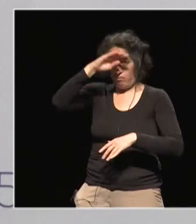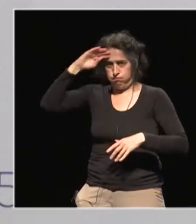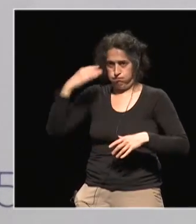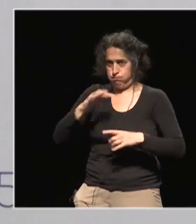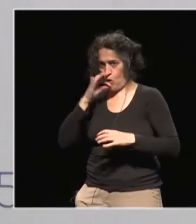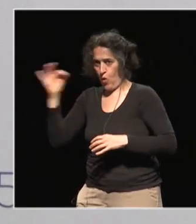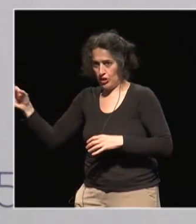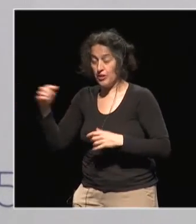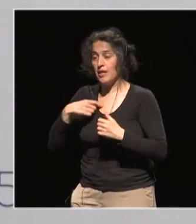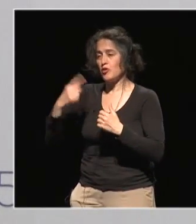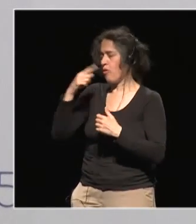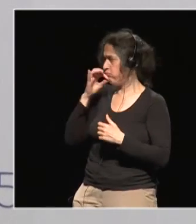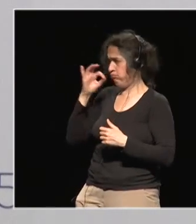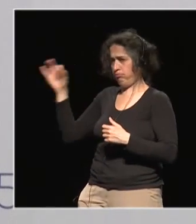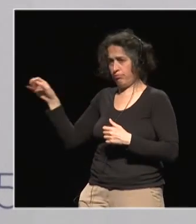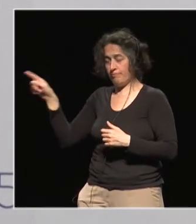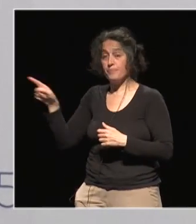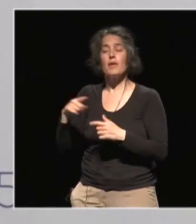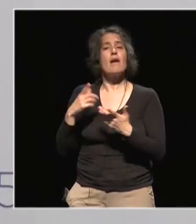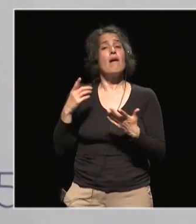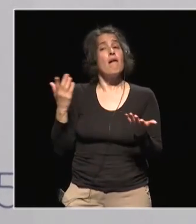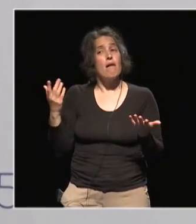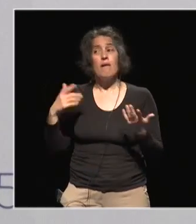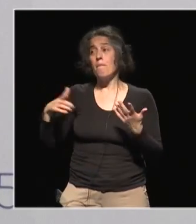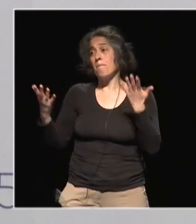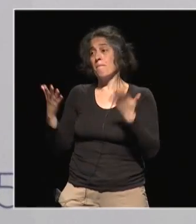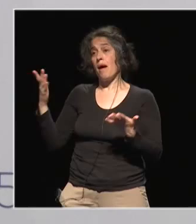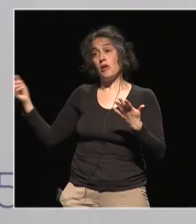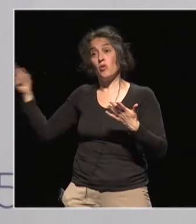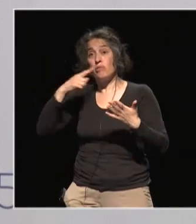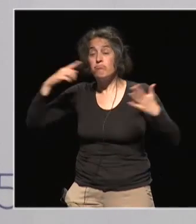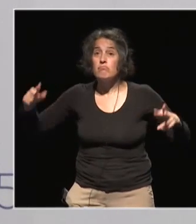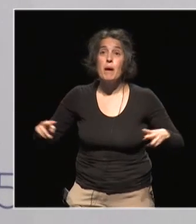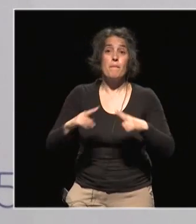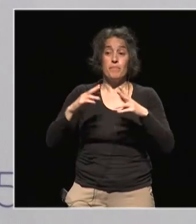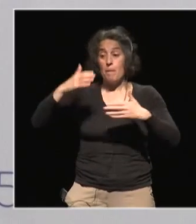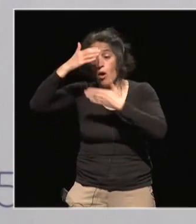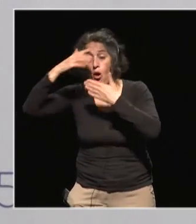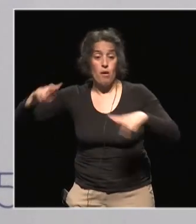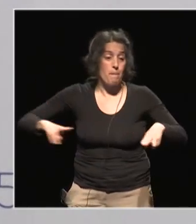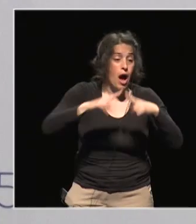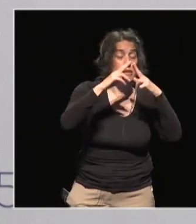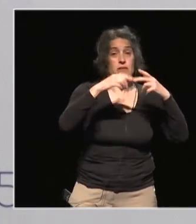Are you, and not just you, preparing us for disappointment? Where we get an outcome in Paris which is